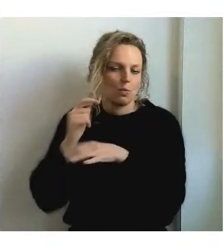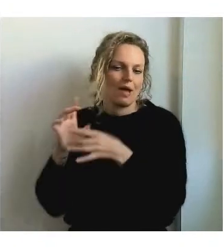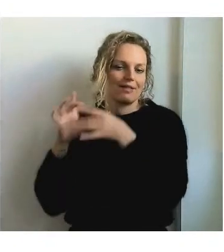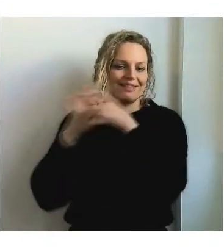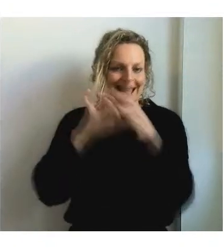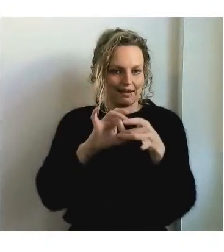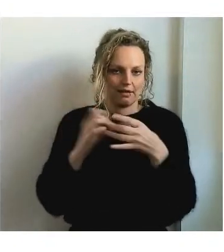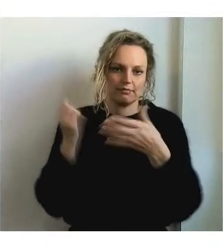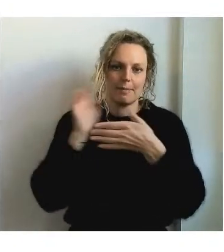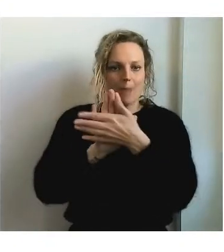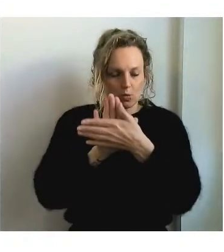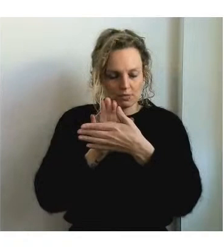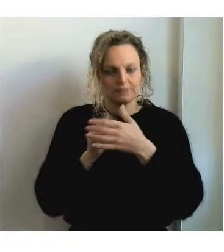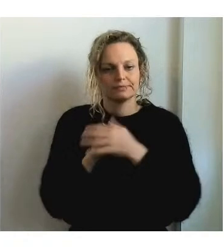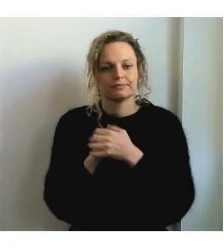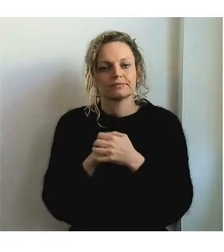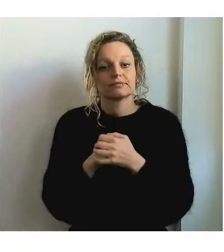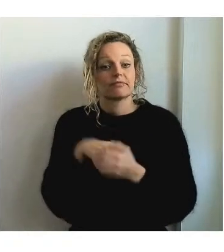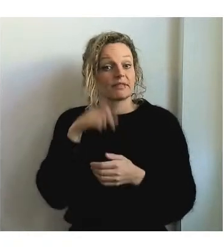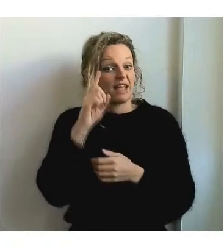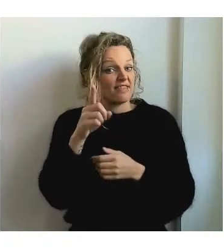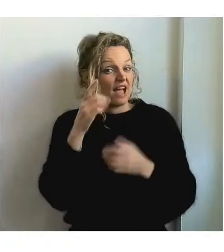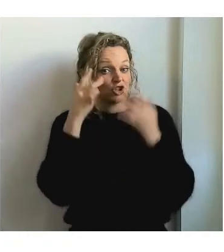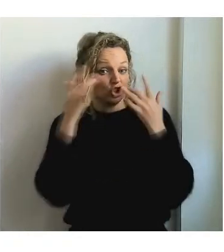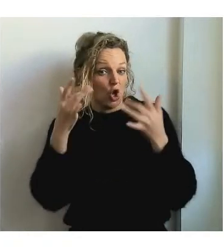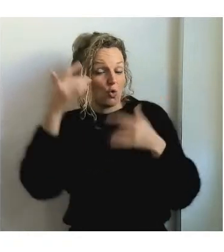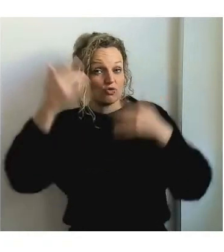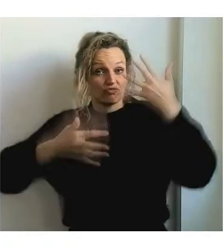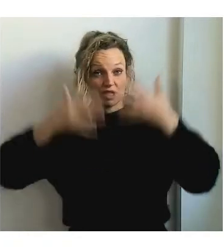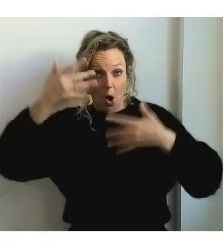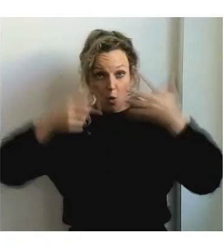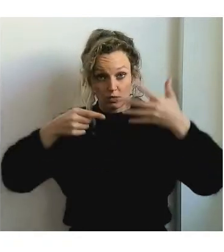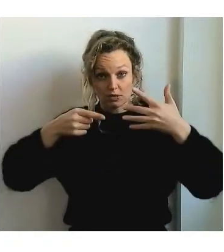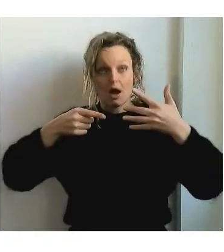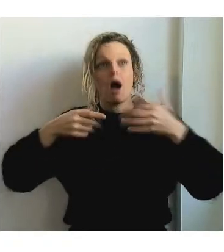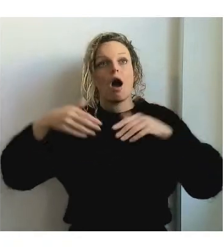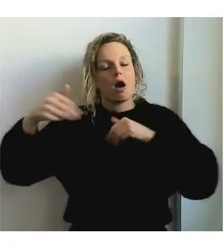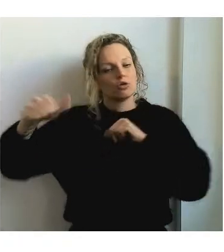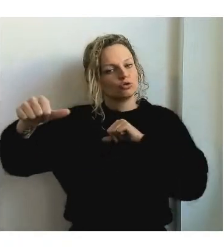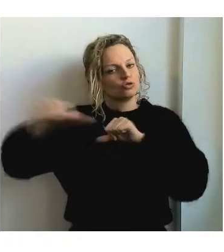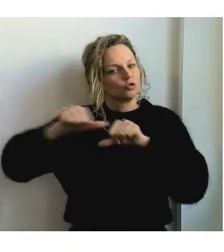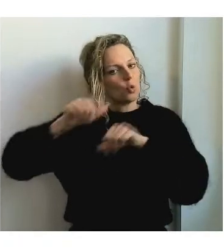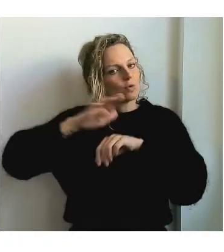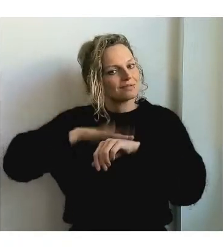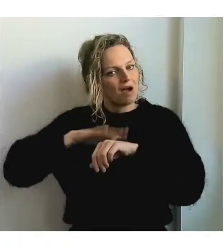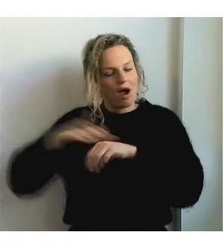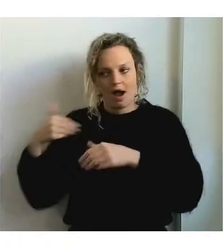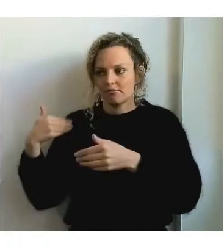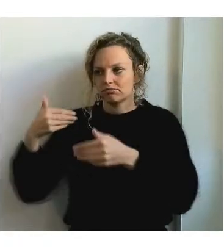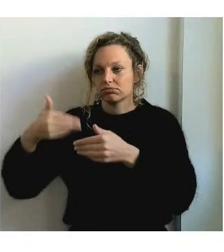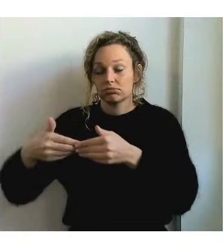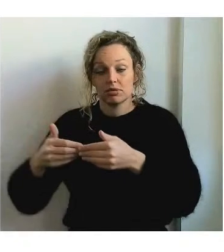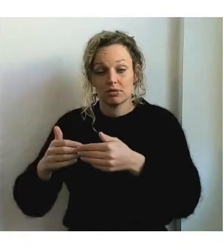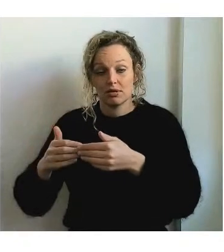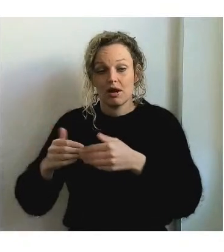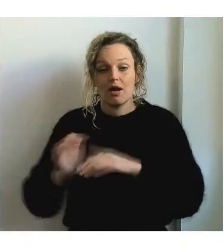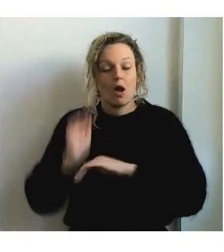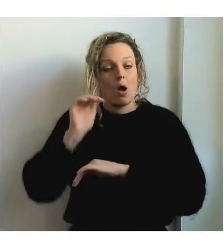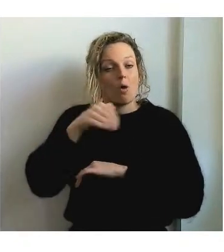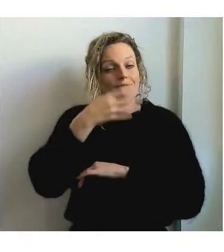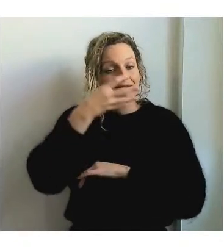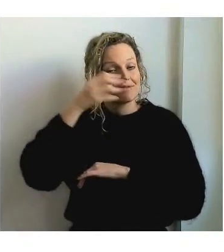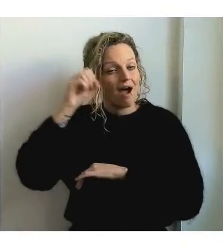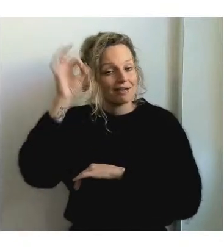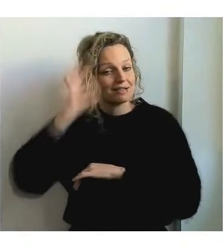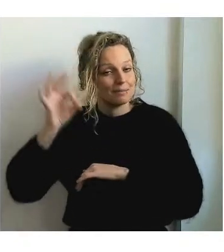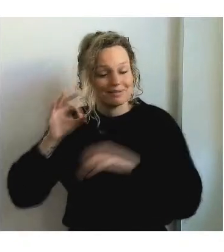that shows is that even within this short period of time, over 90% of people who were receiving